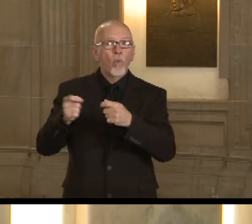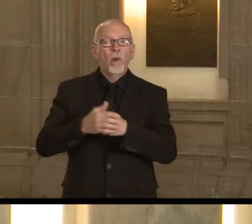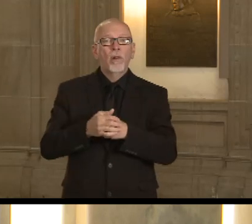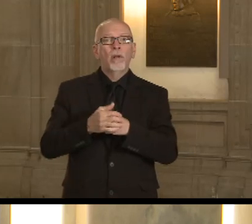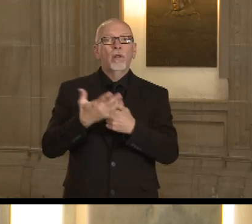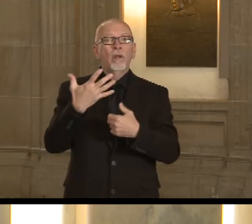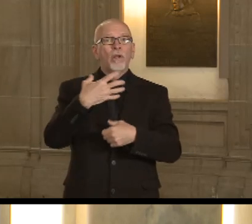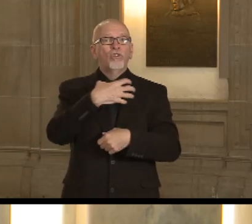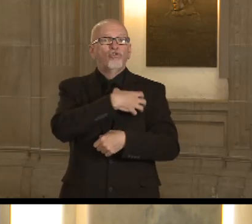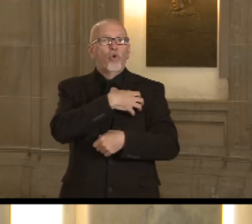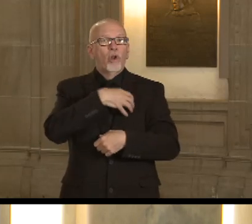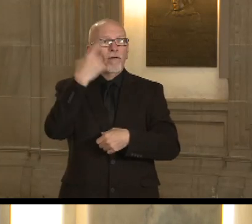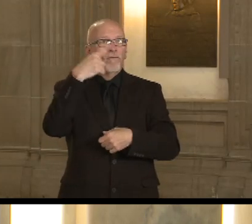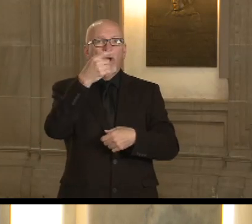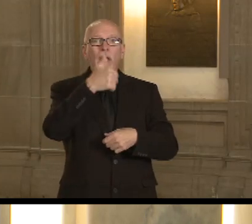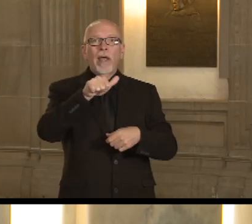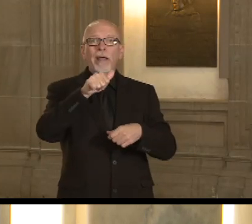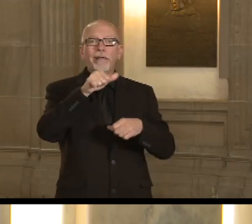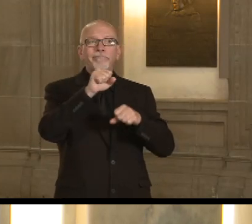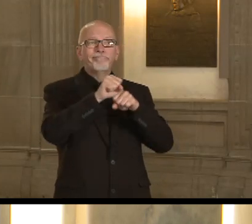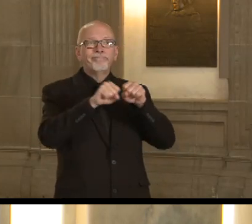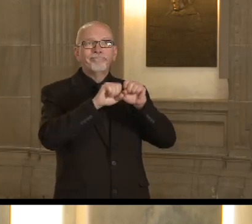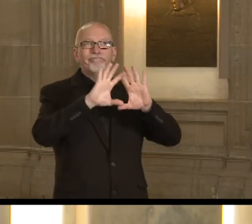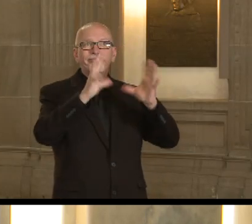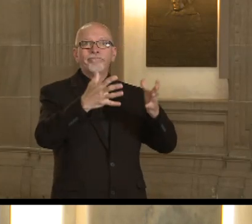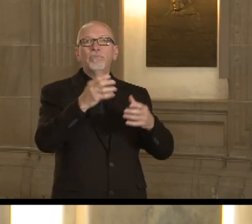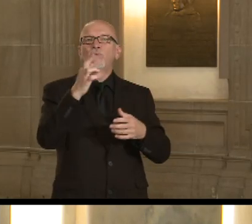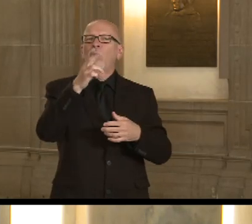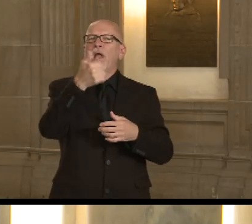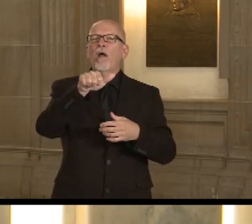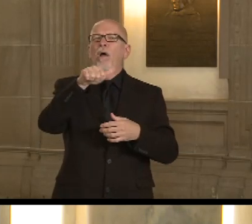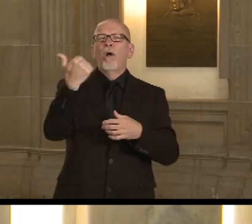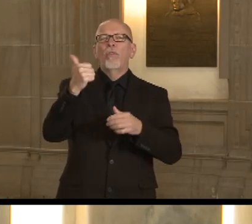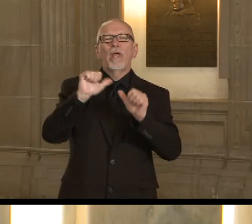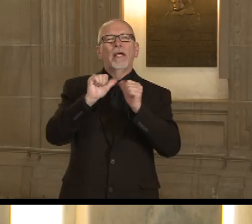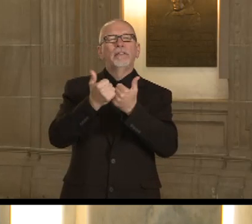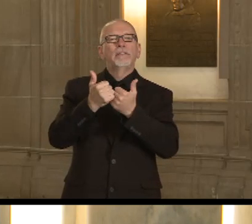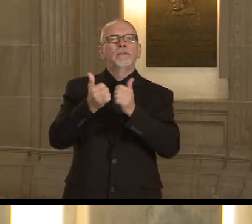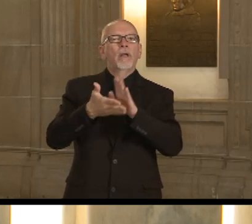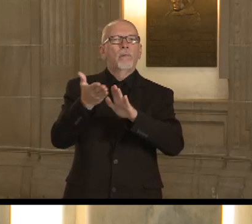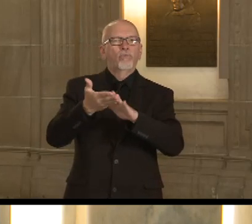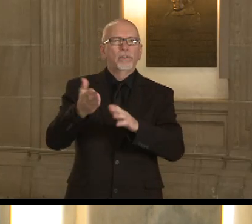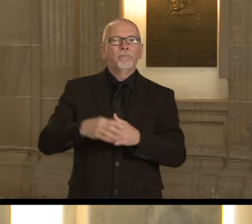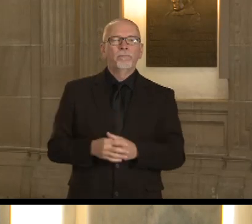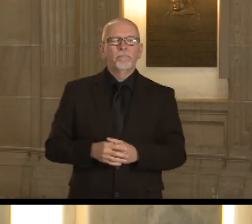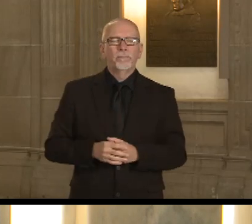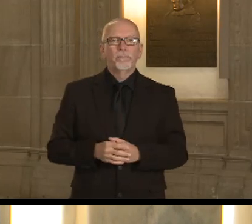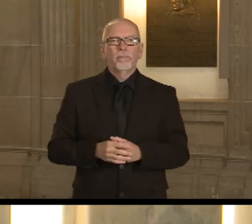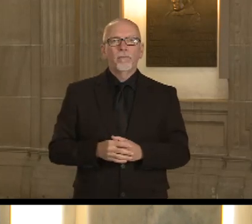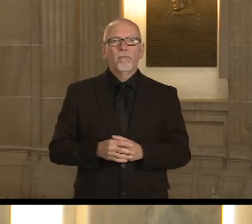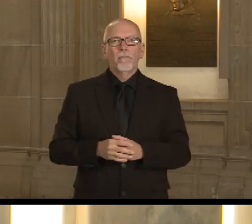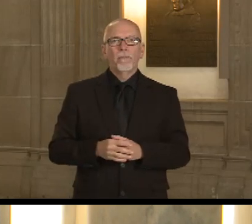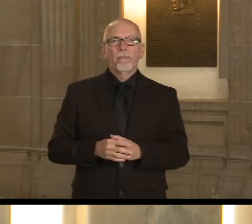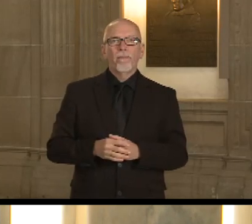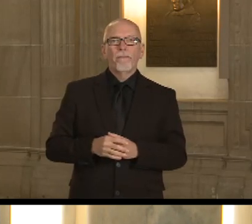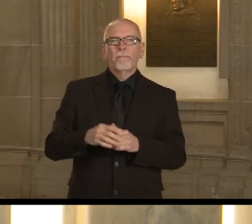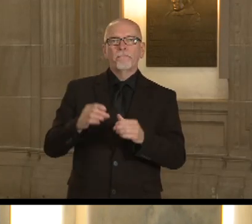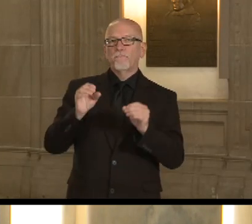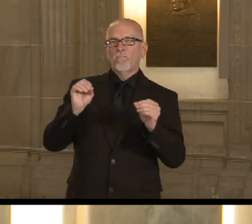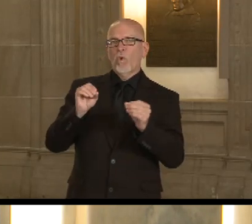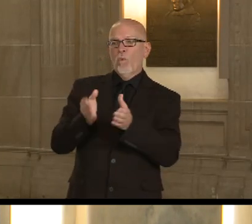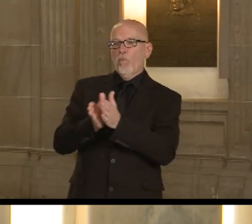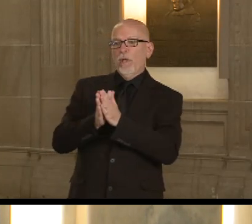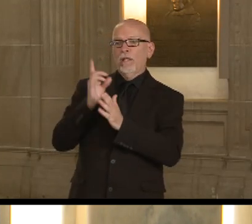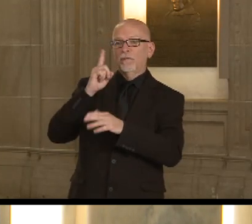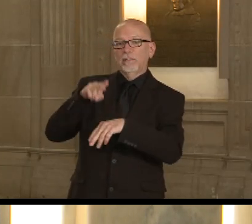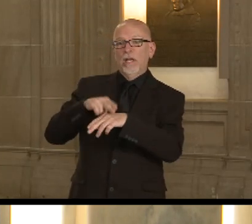to critical infrastructure, and other interagency operations. No request for deployment of the